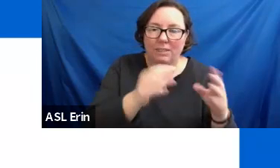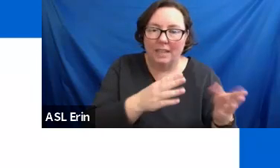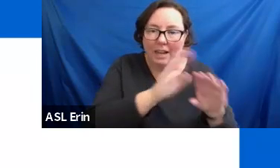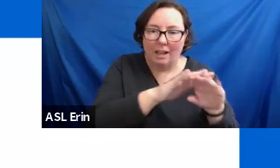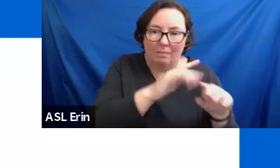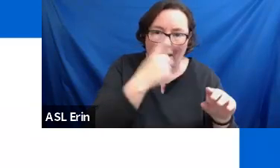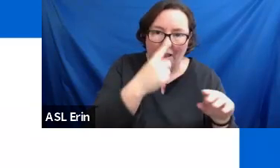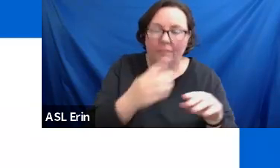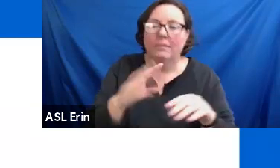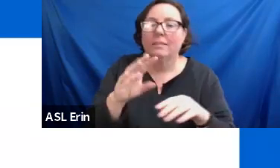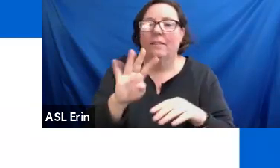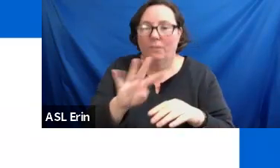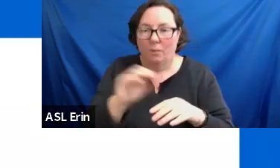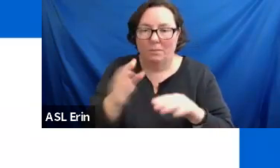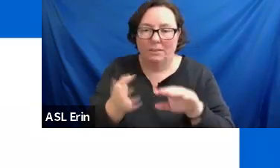total invites